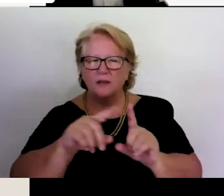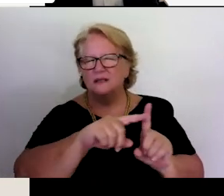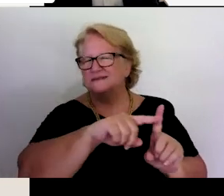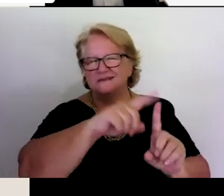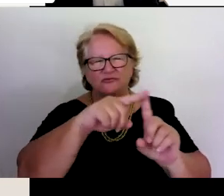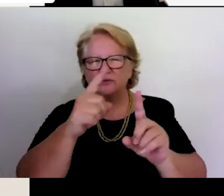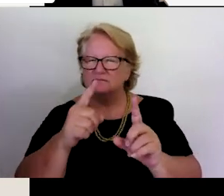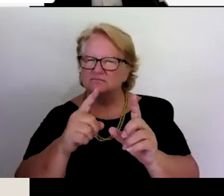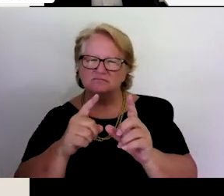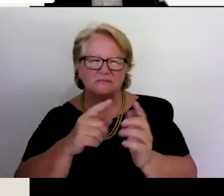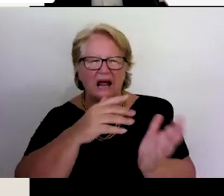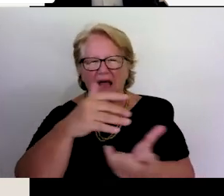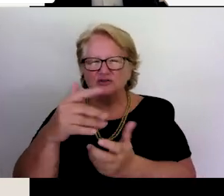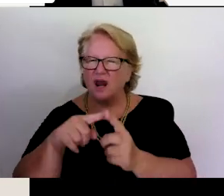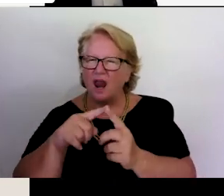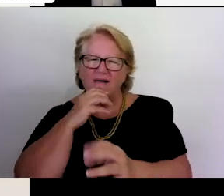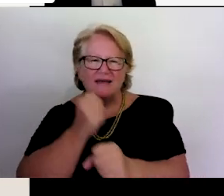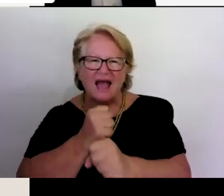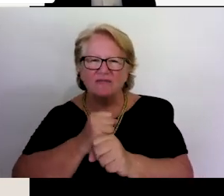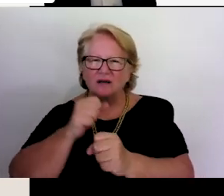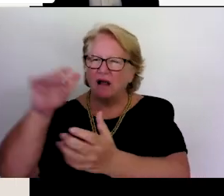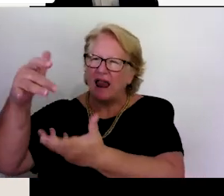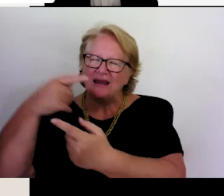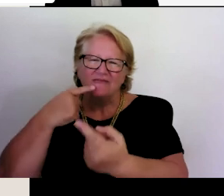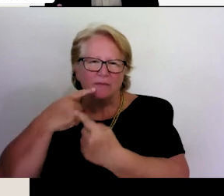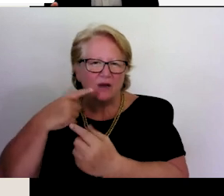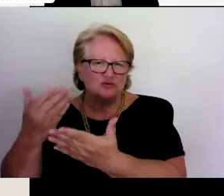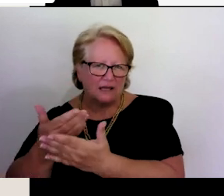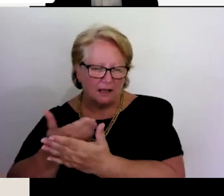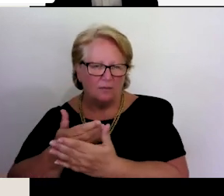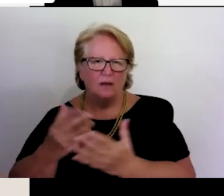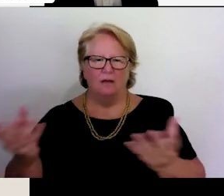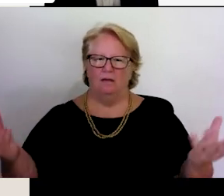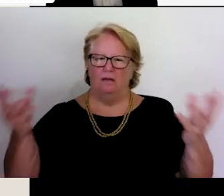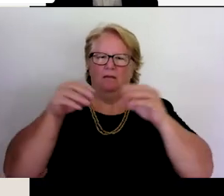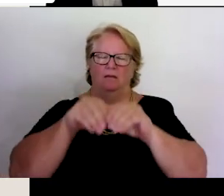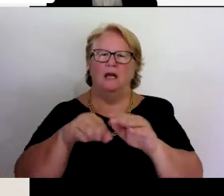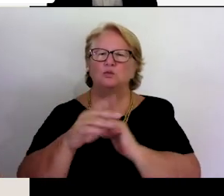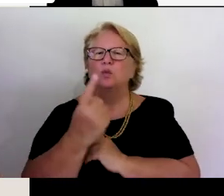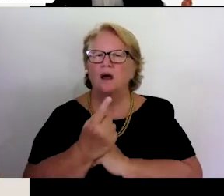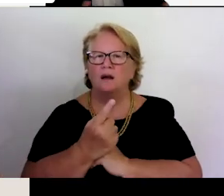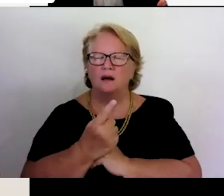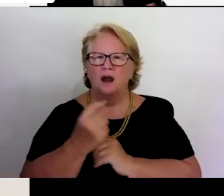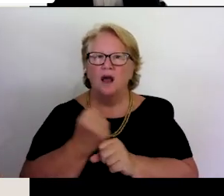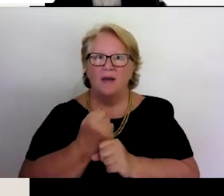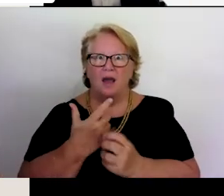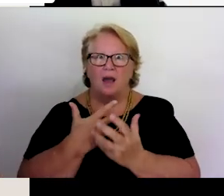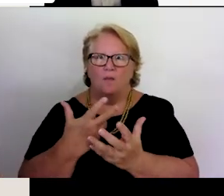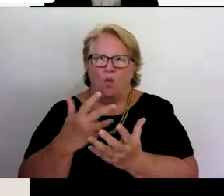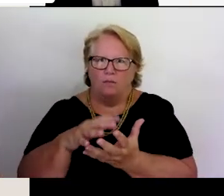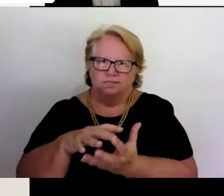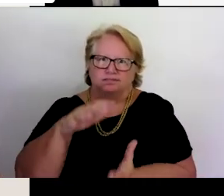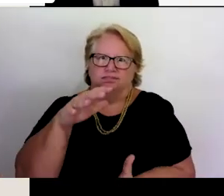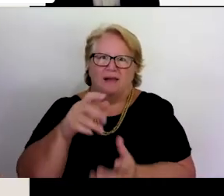data sets, for example, government or other agencies. It creates a more comprehensive data set when it's